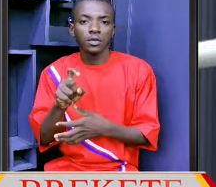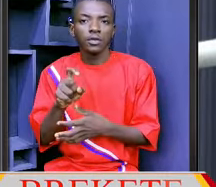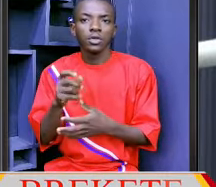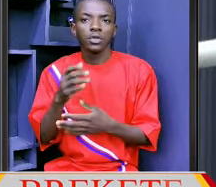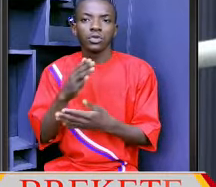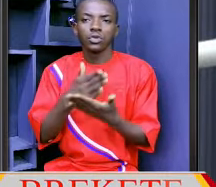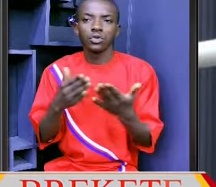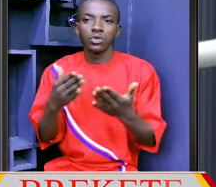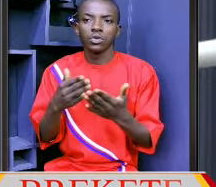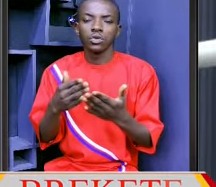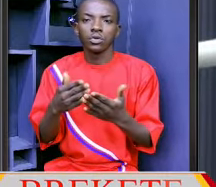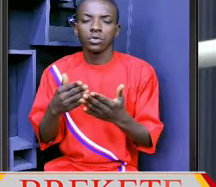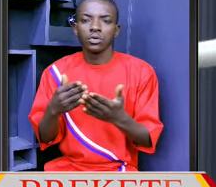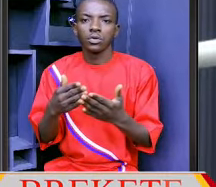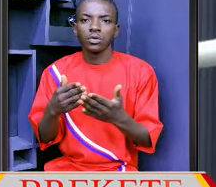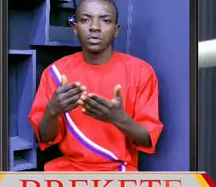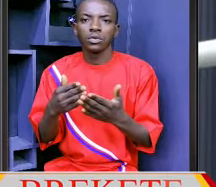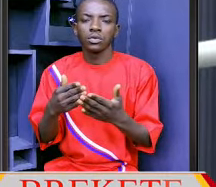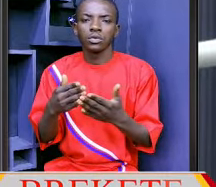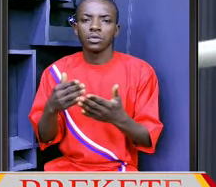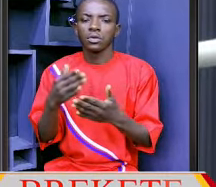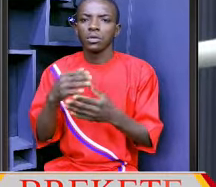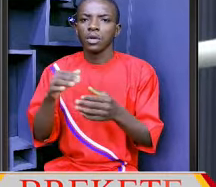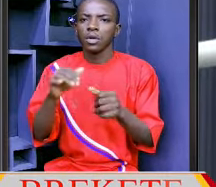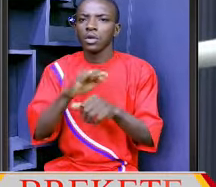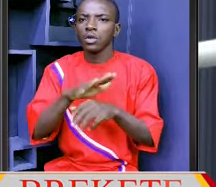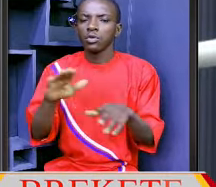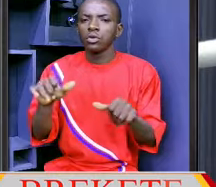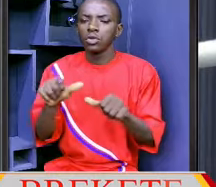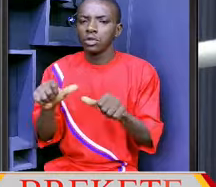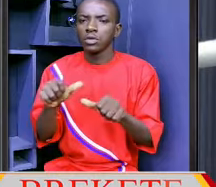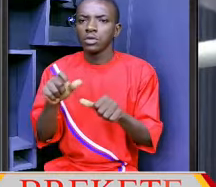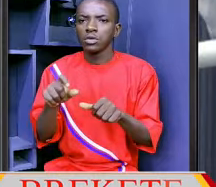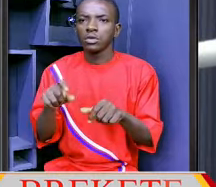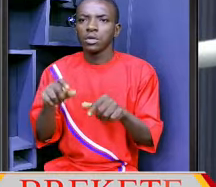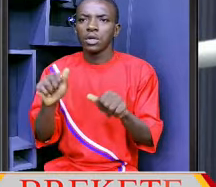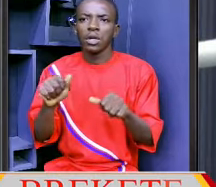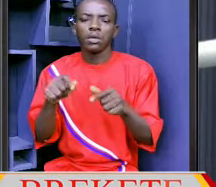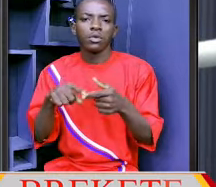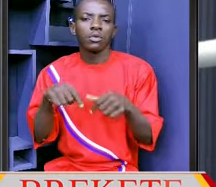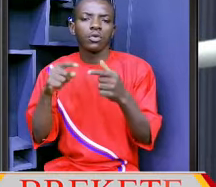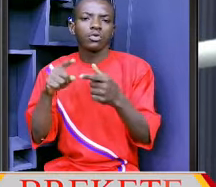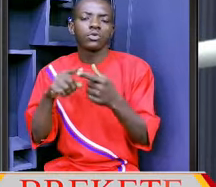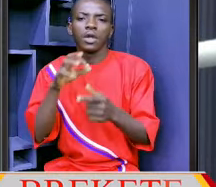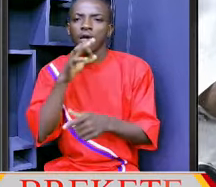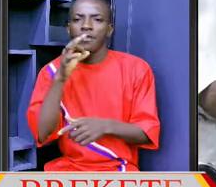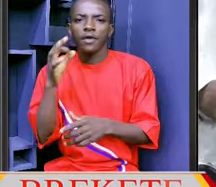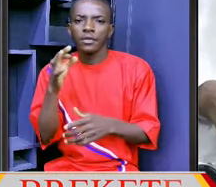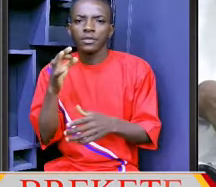need your culture, they don't need your water, now security they need to enable them go to their farms.